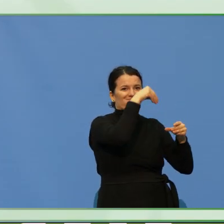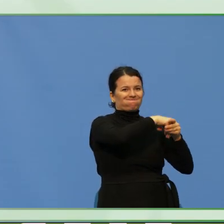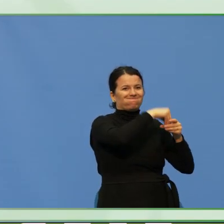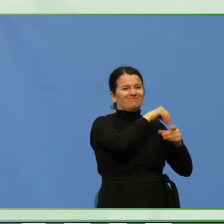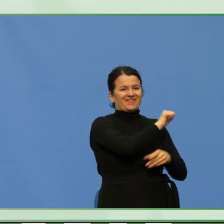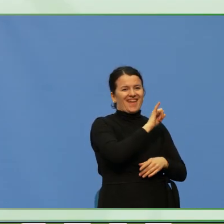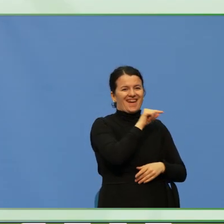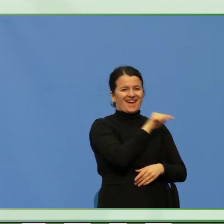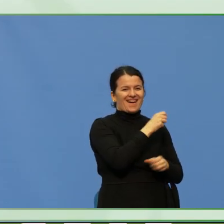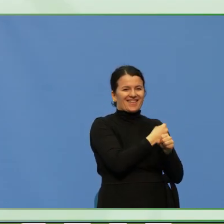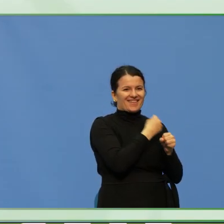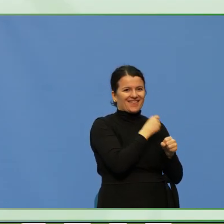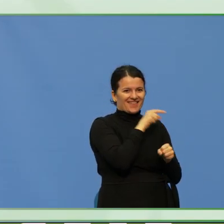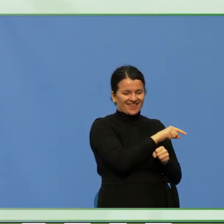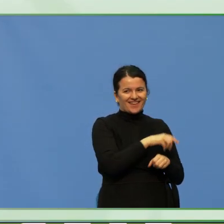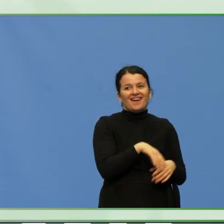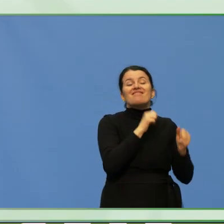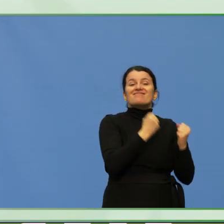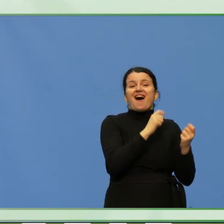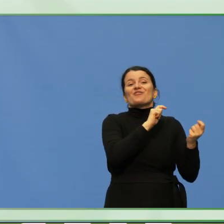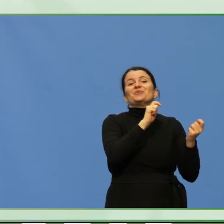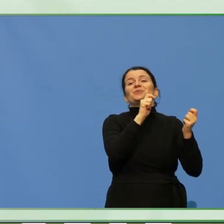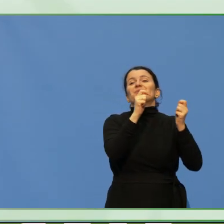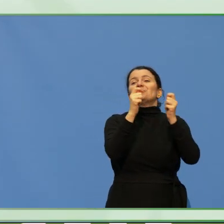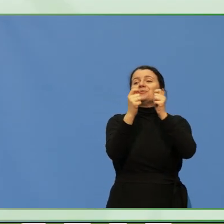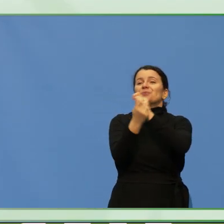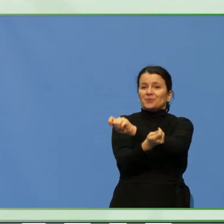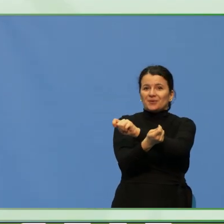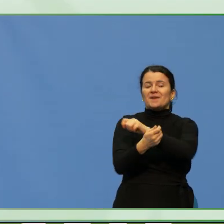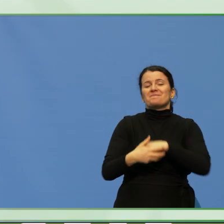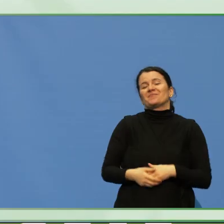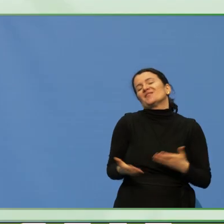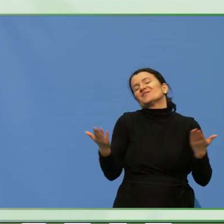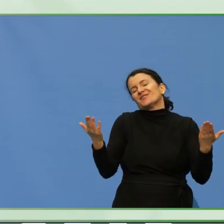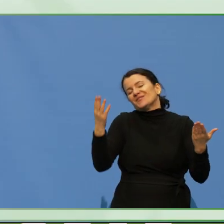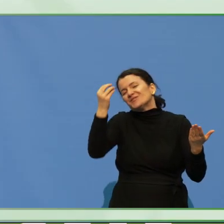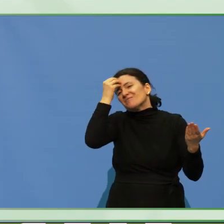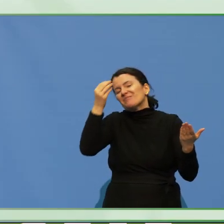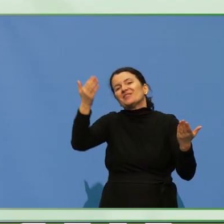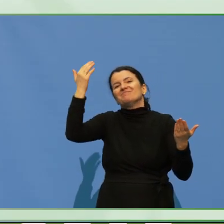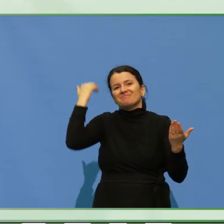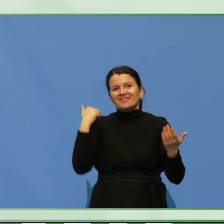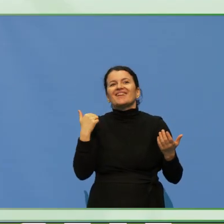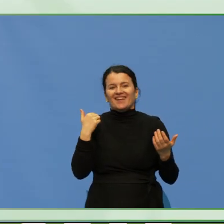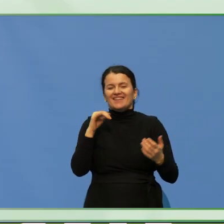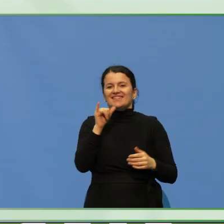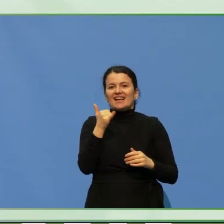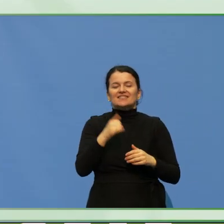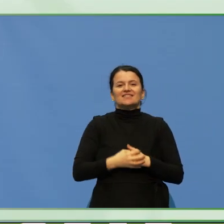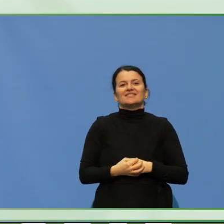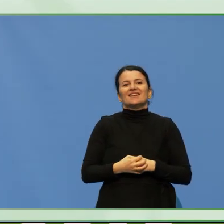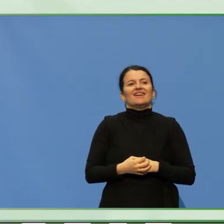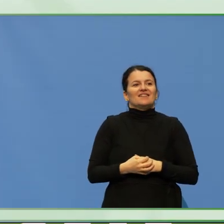main essence, and where we've had many, many conversations, and there's one that we will specifically talk about,